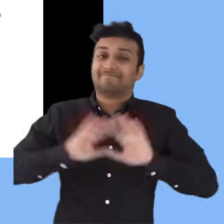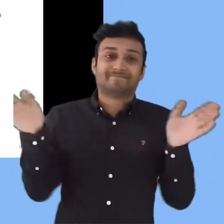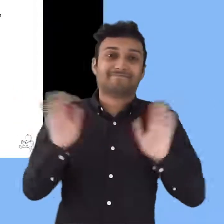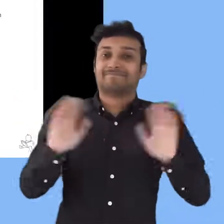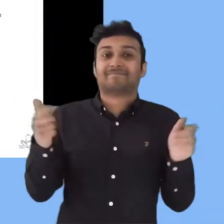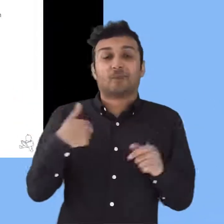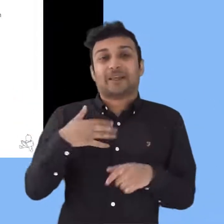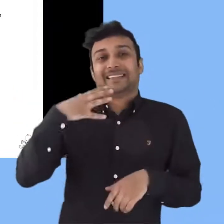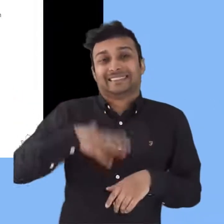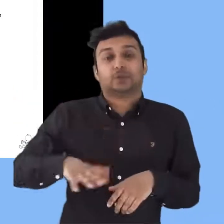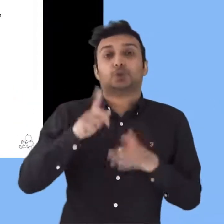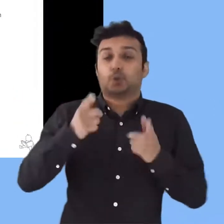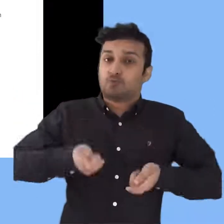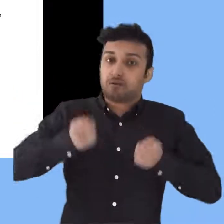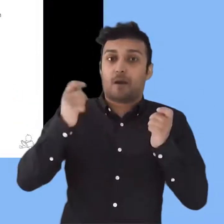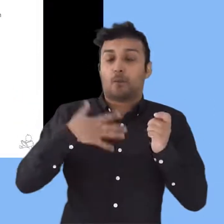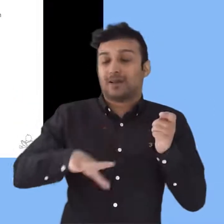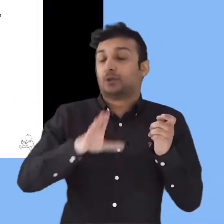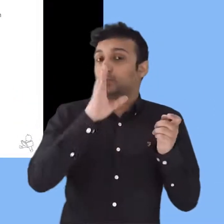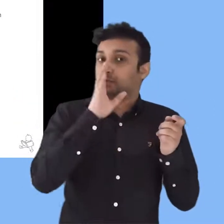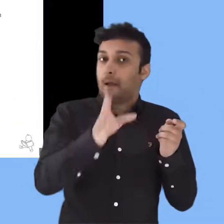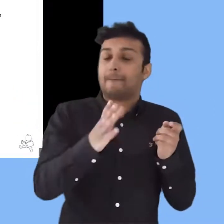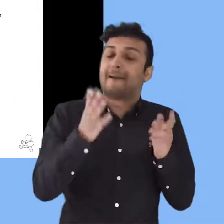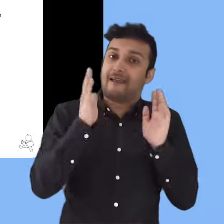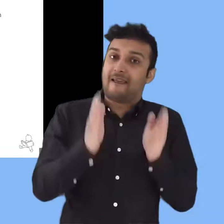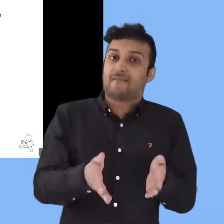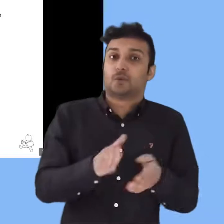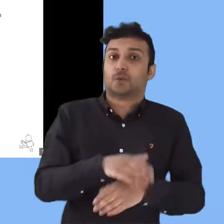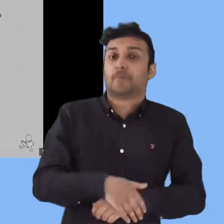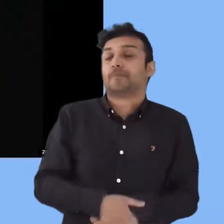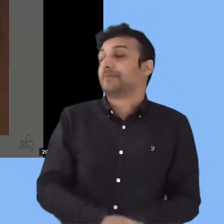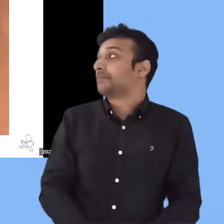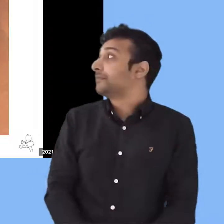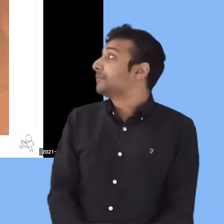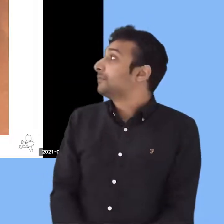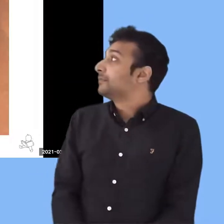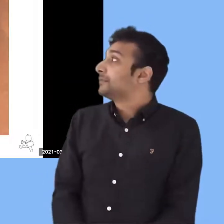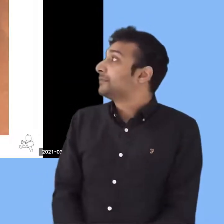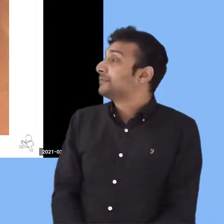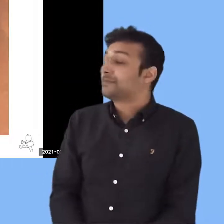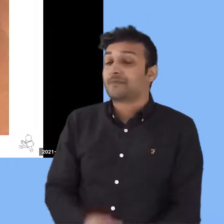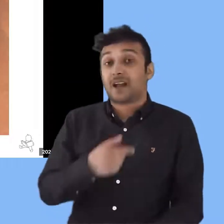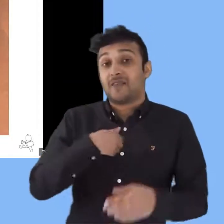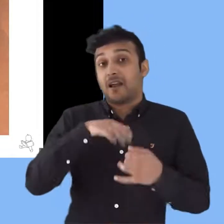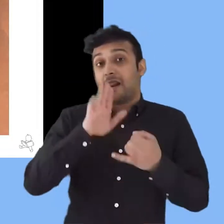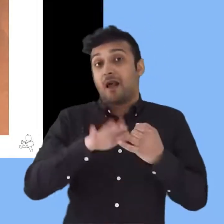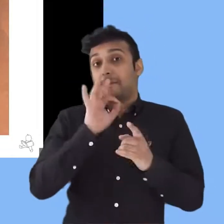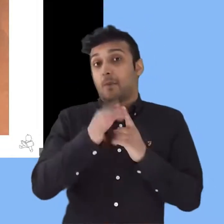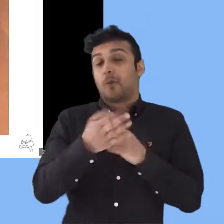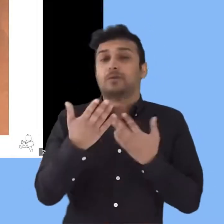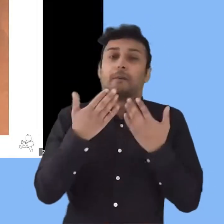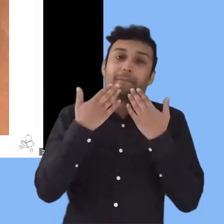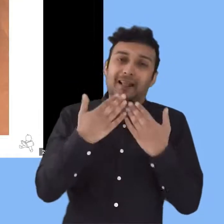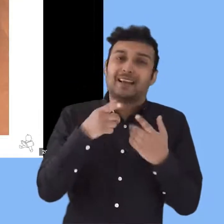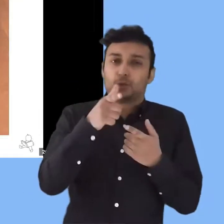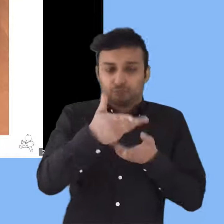terms. And I think the earliest foundation stage profiles point towards this. My very final note is just please talk